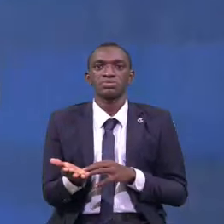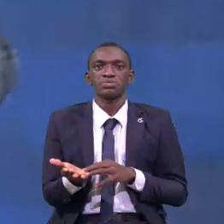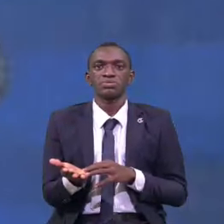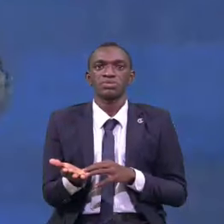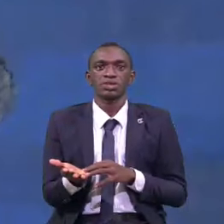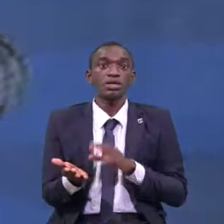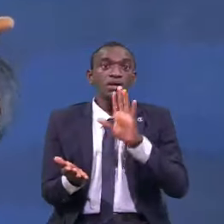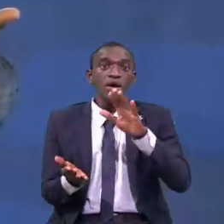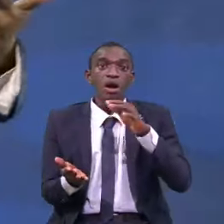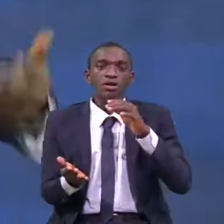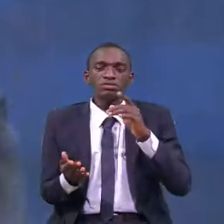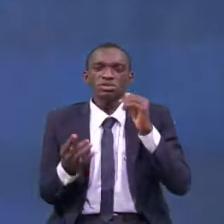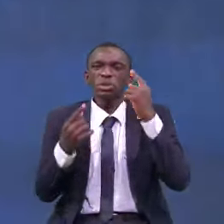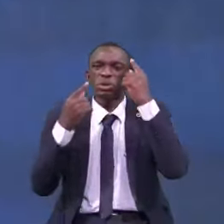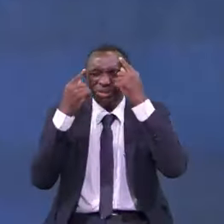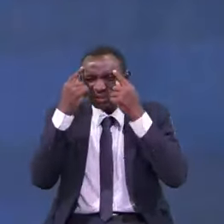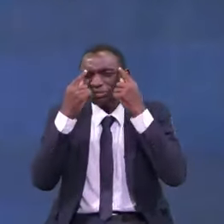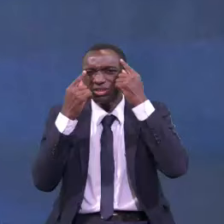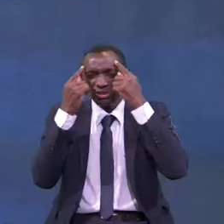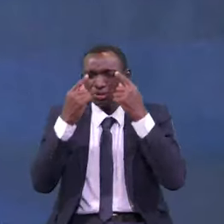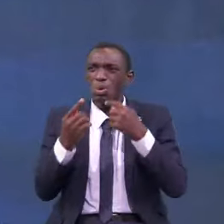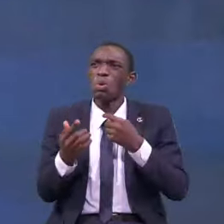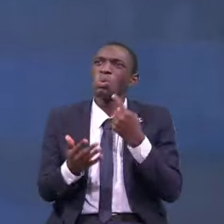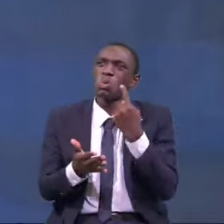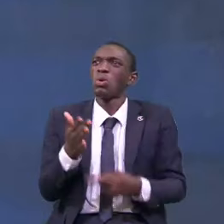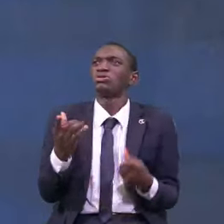The contemplation, what he thought he was going to do.